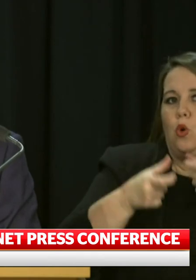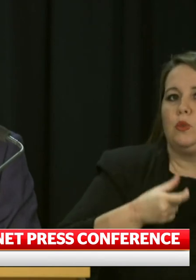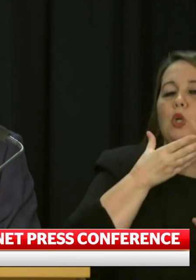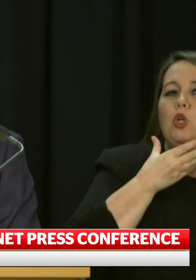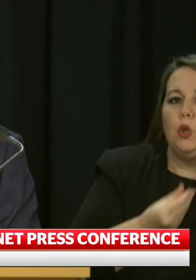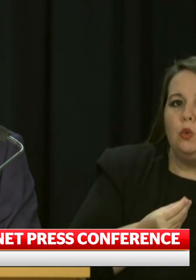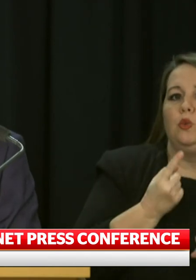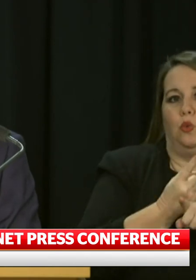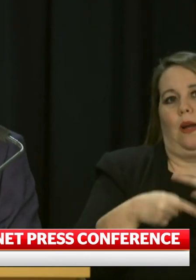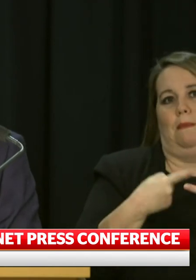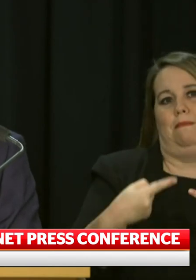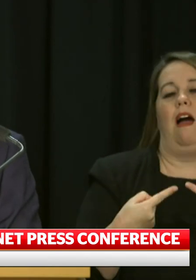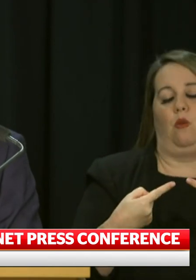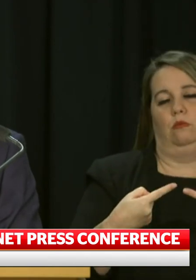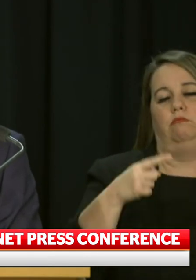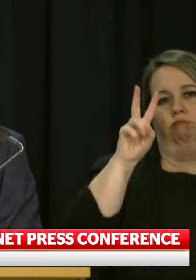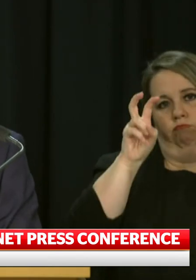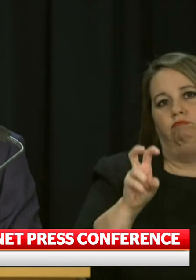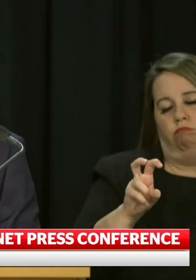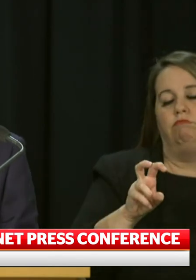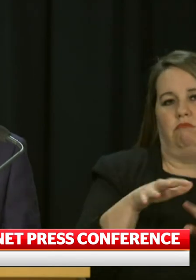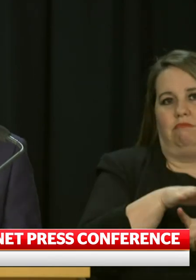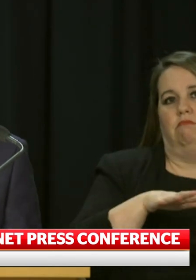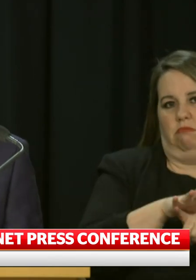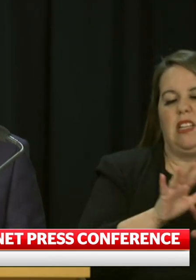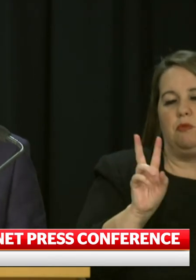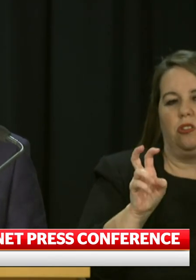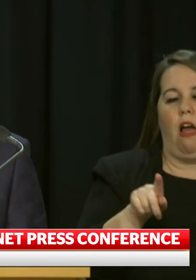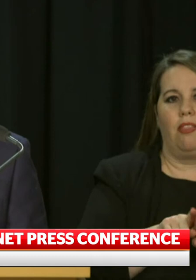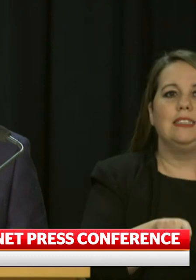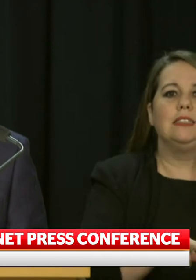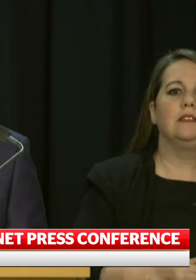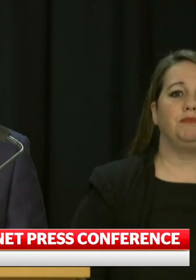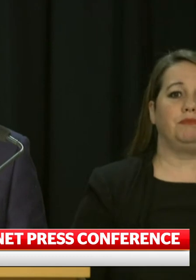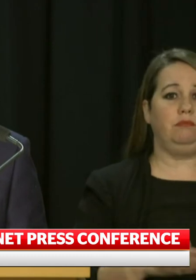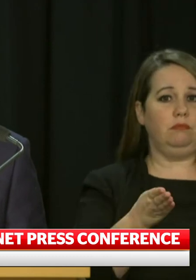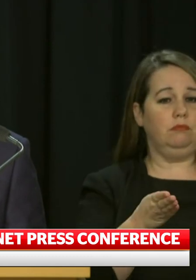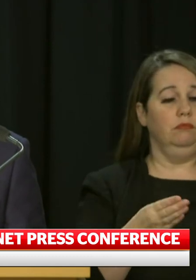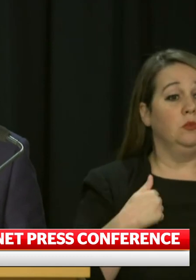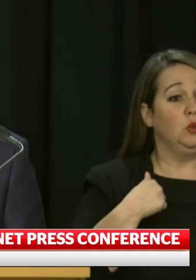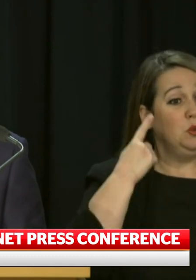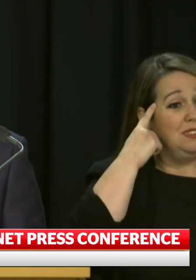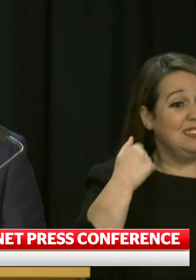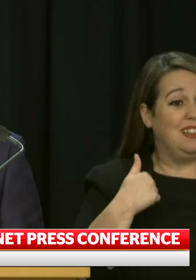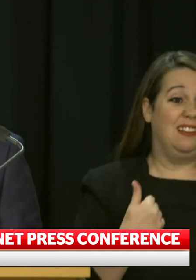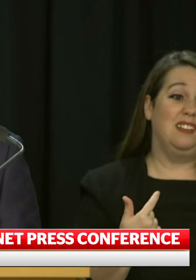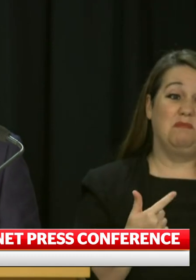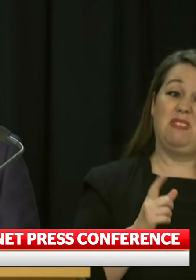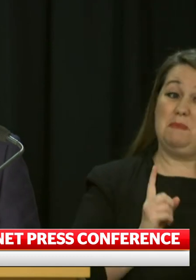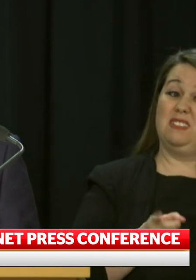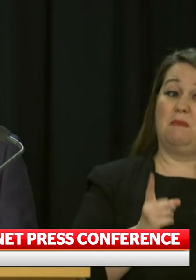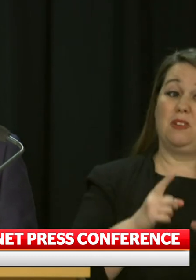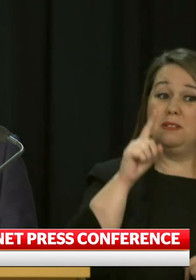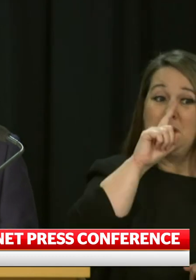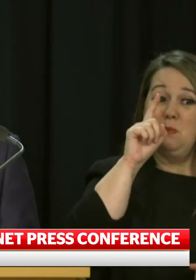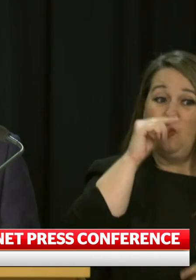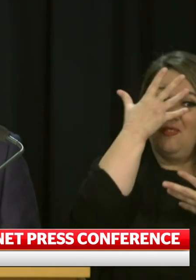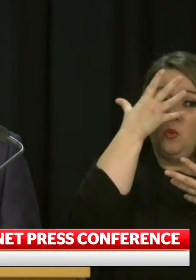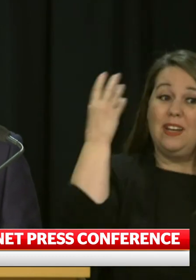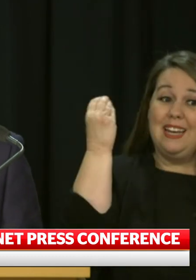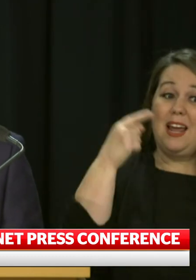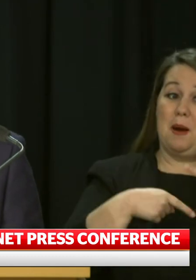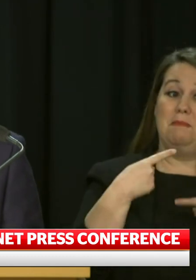something that could be just forgotten? As I've indicated, I don't think that was intended. I had